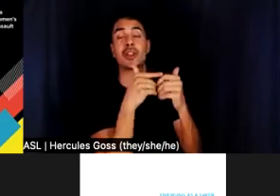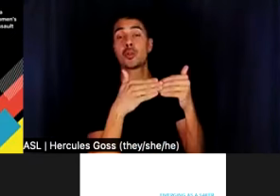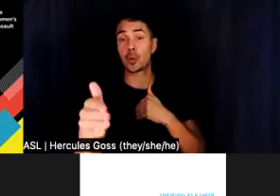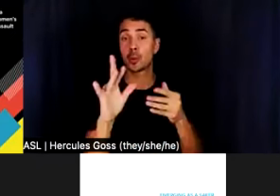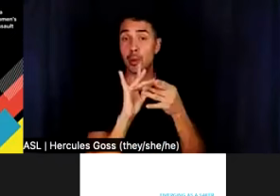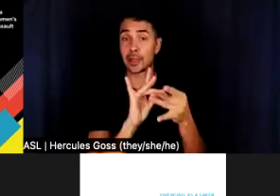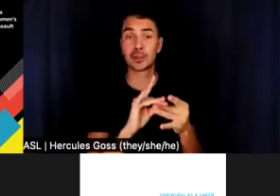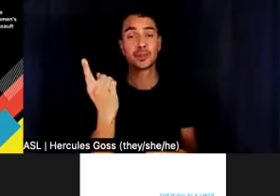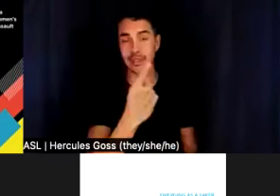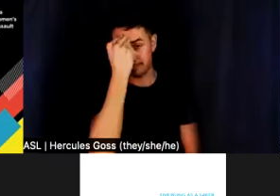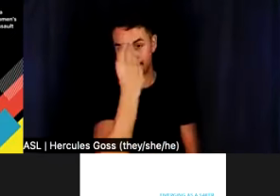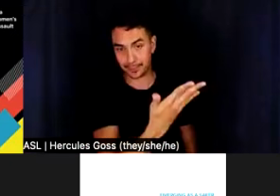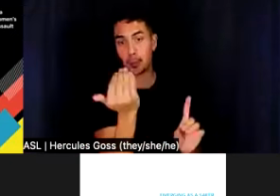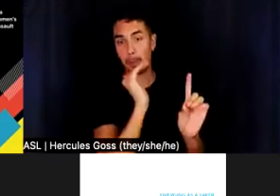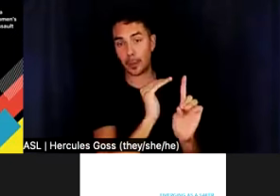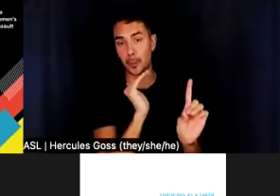them. And